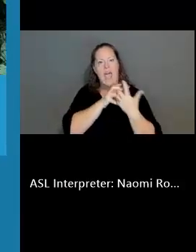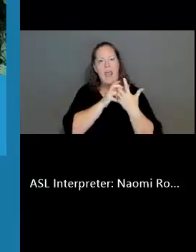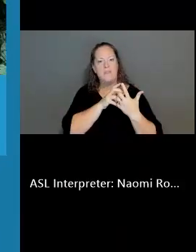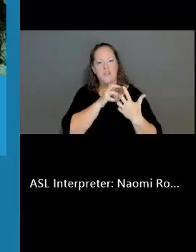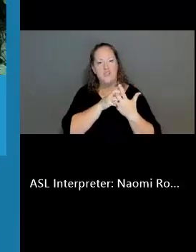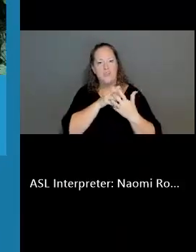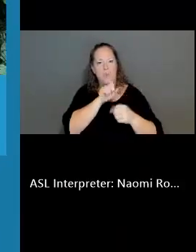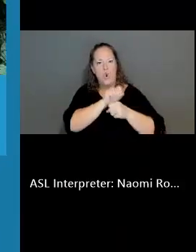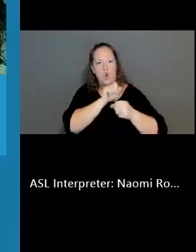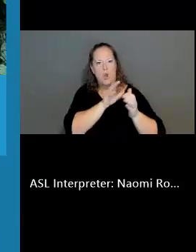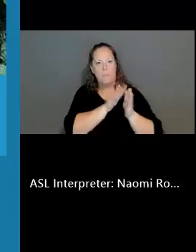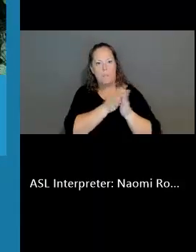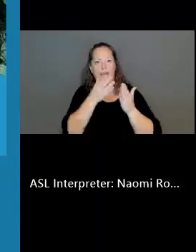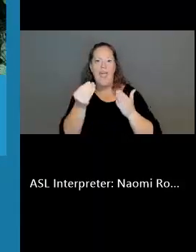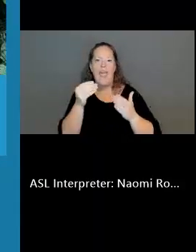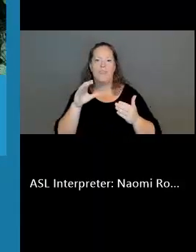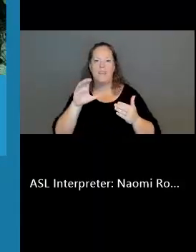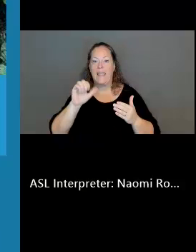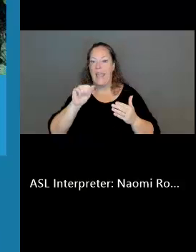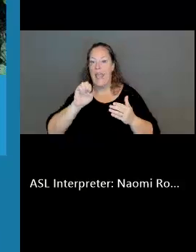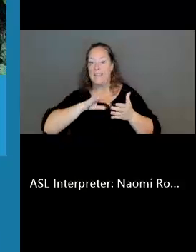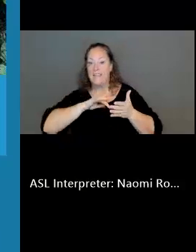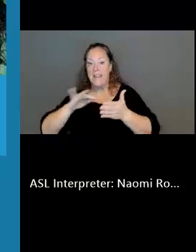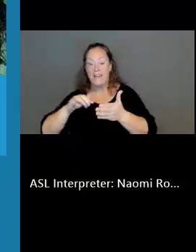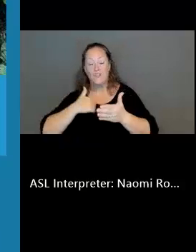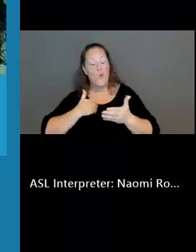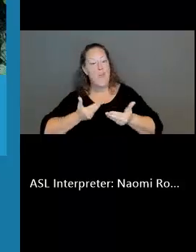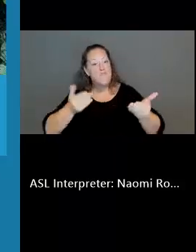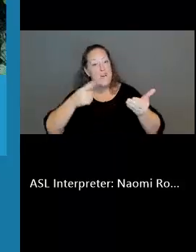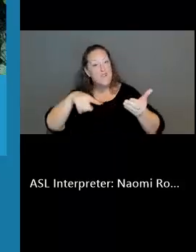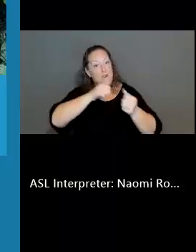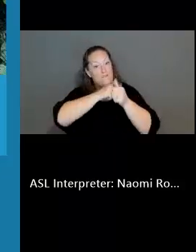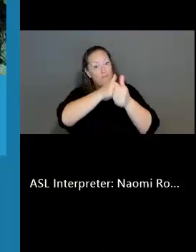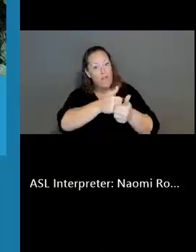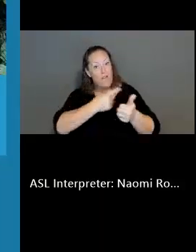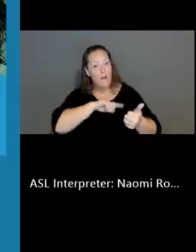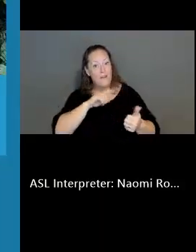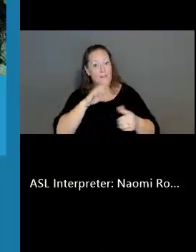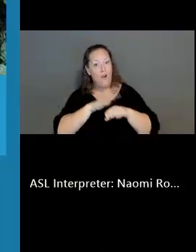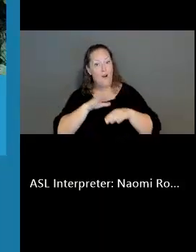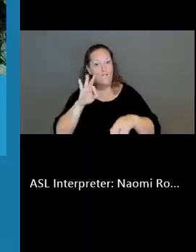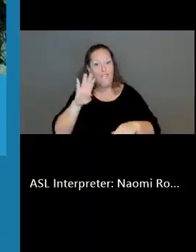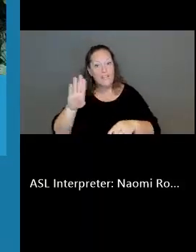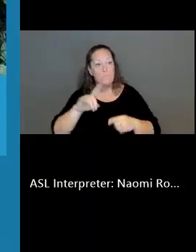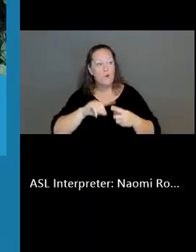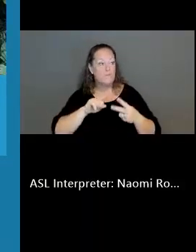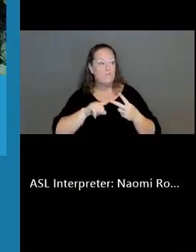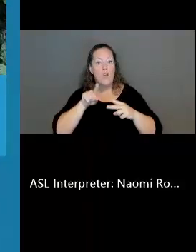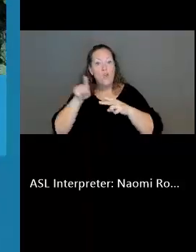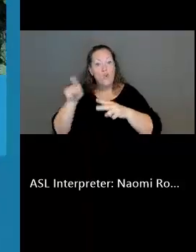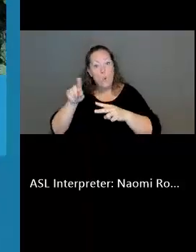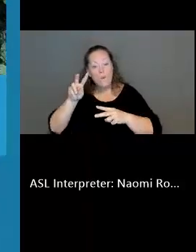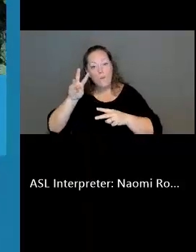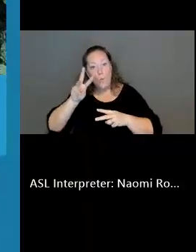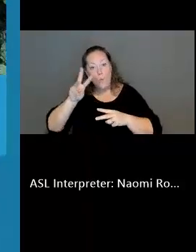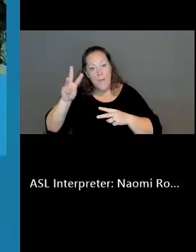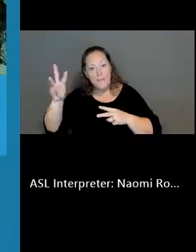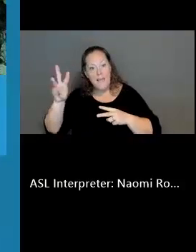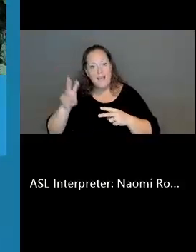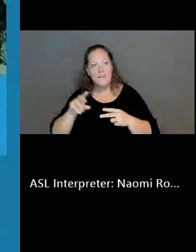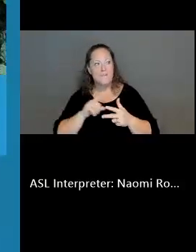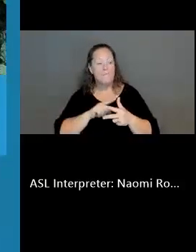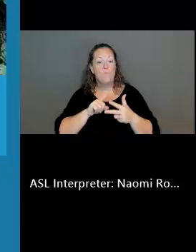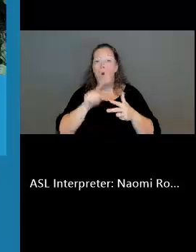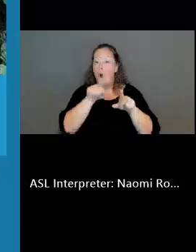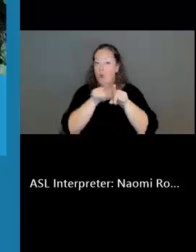that, I invite you to follow us on Facebook and visit our website, and our YouTube